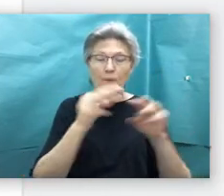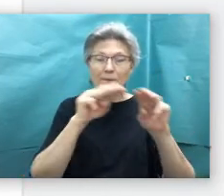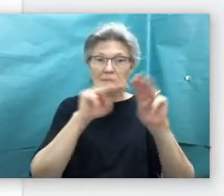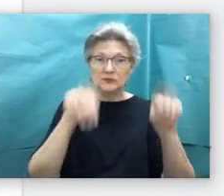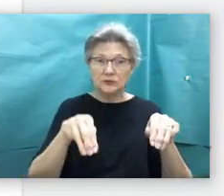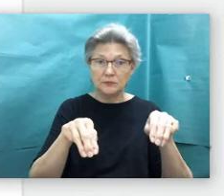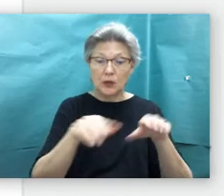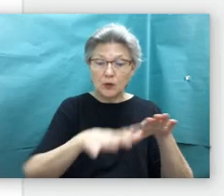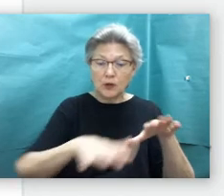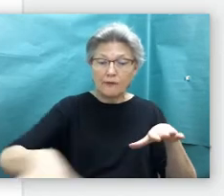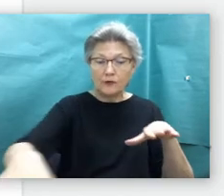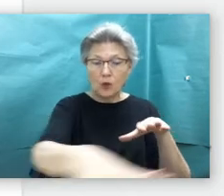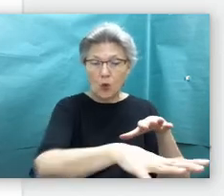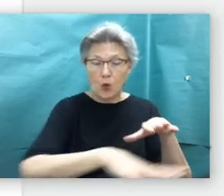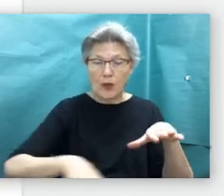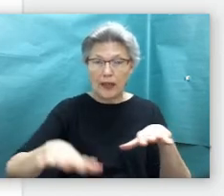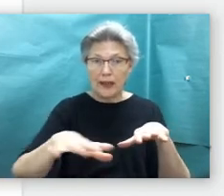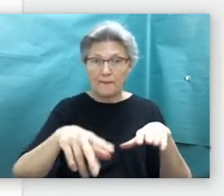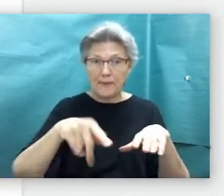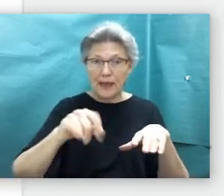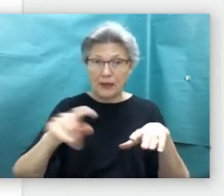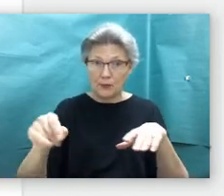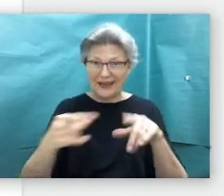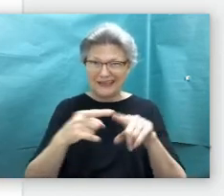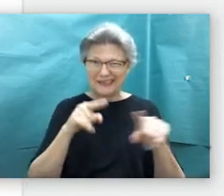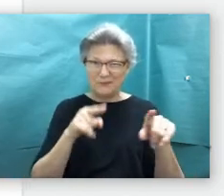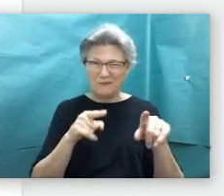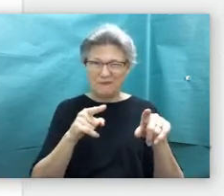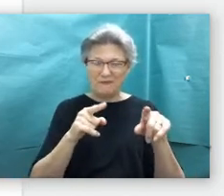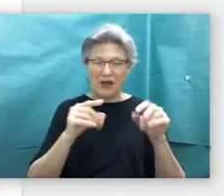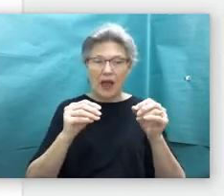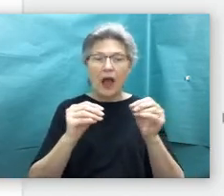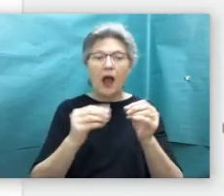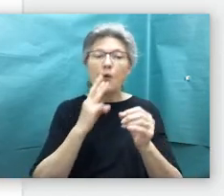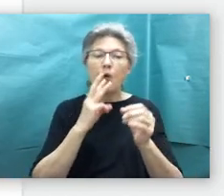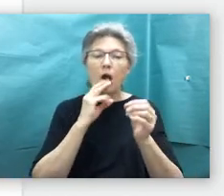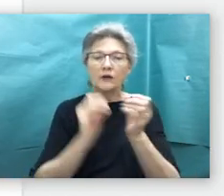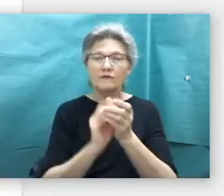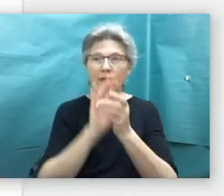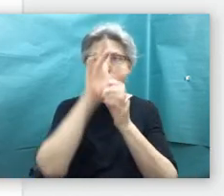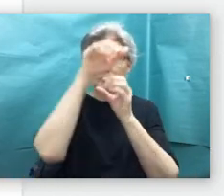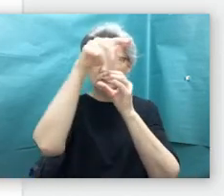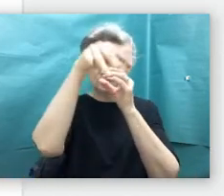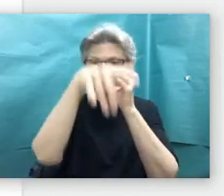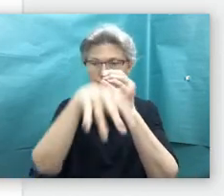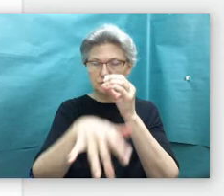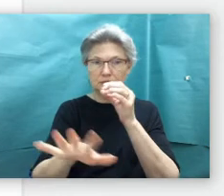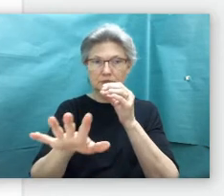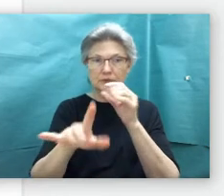whole patio except for a rectangular fountain as shown in our diagram, right there.